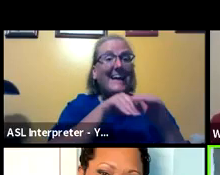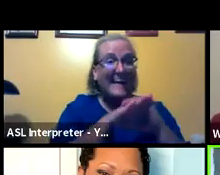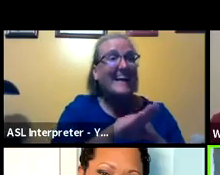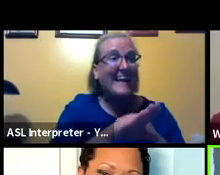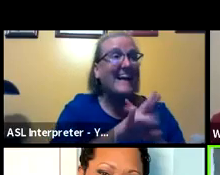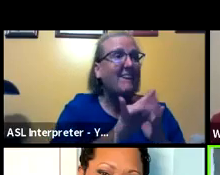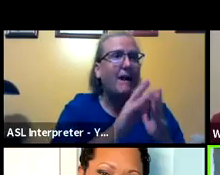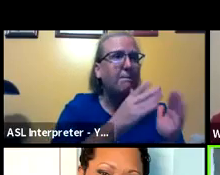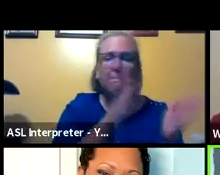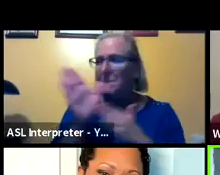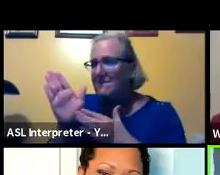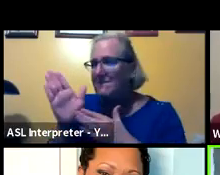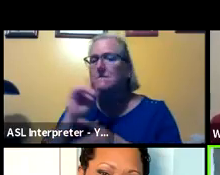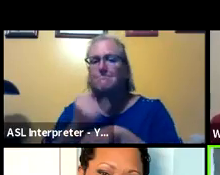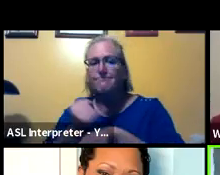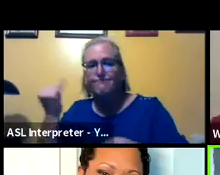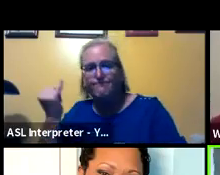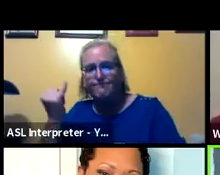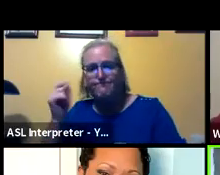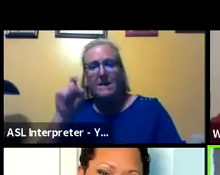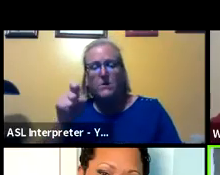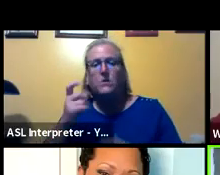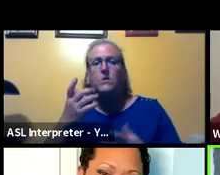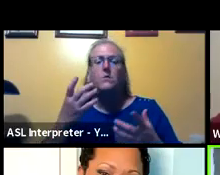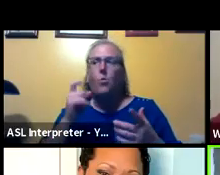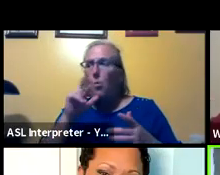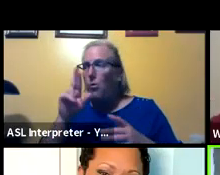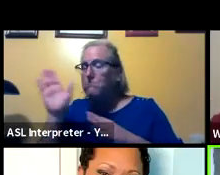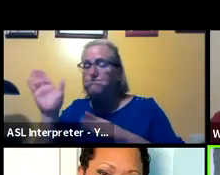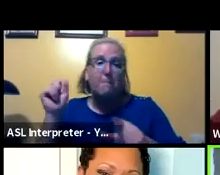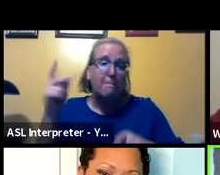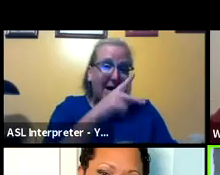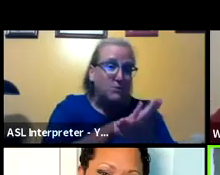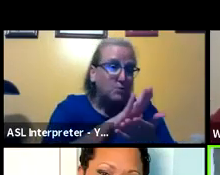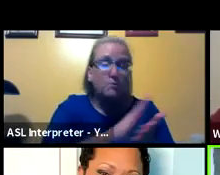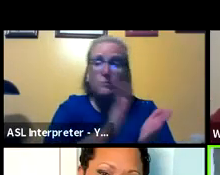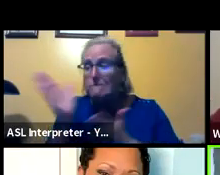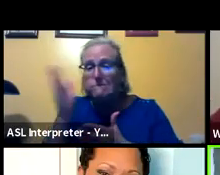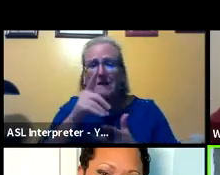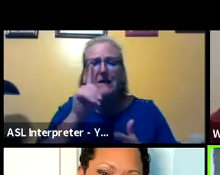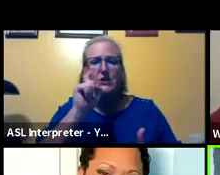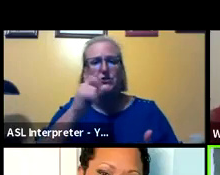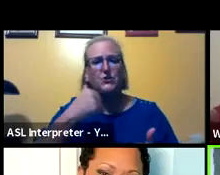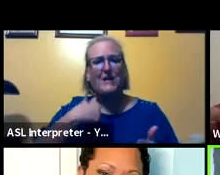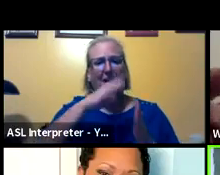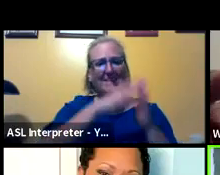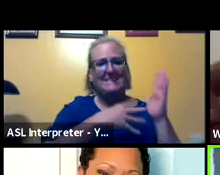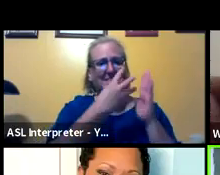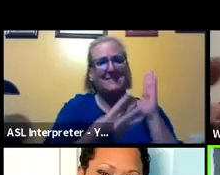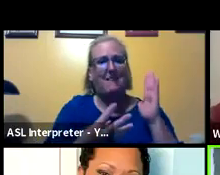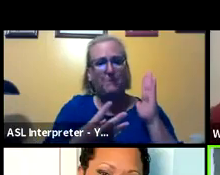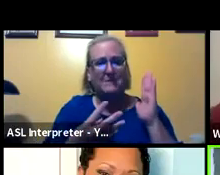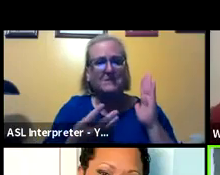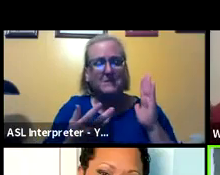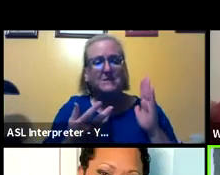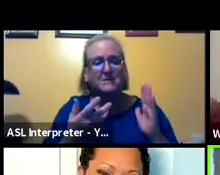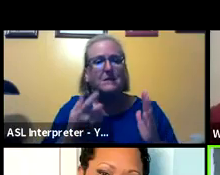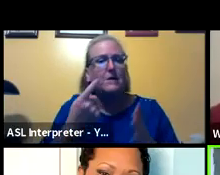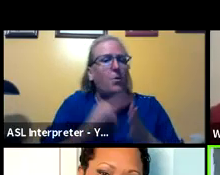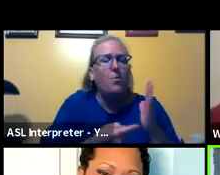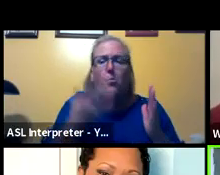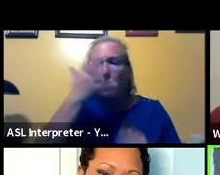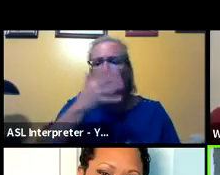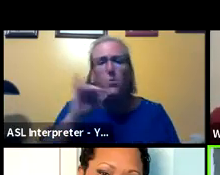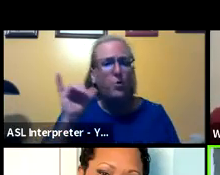learning to back in school. And if there's any interruption in the interim, whatever that may look like